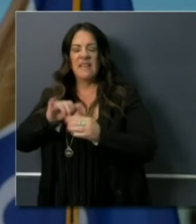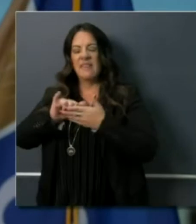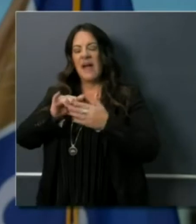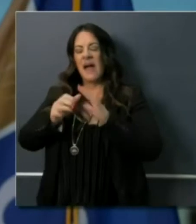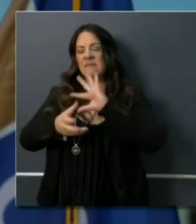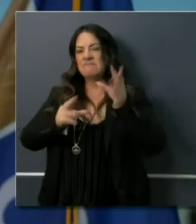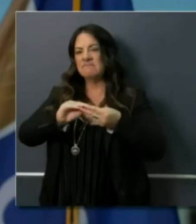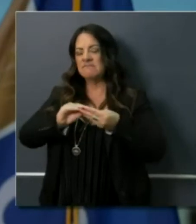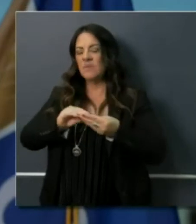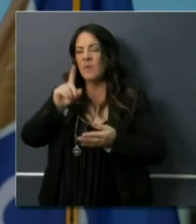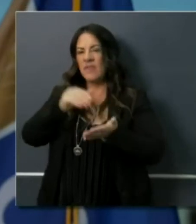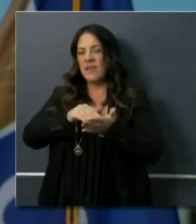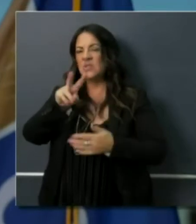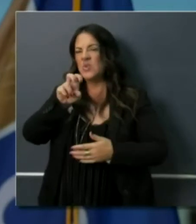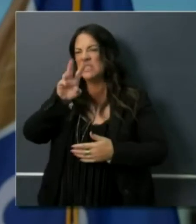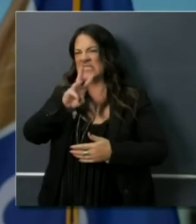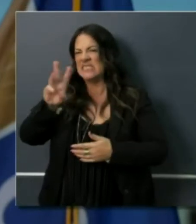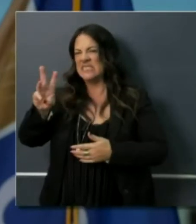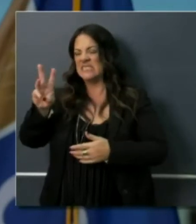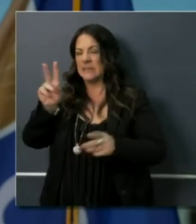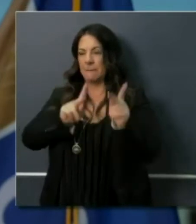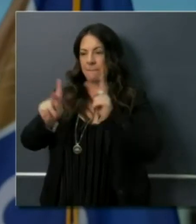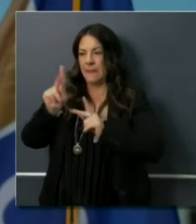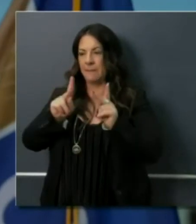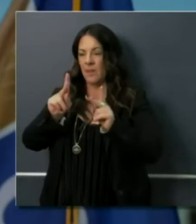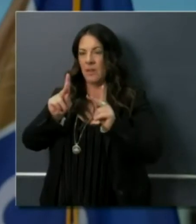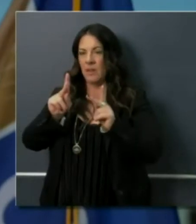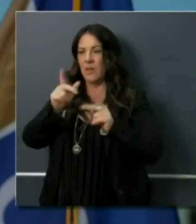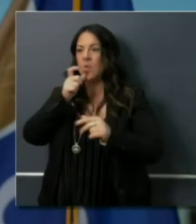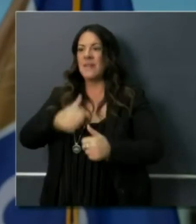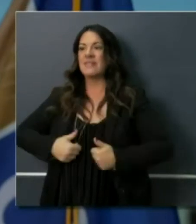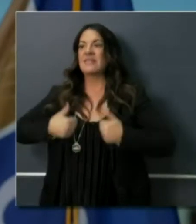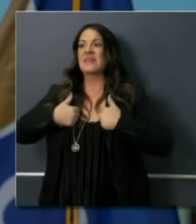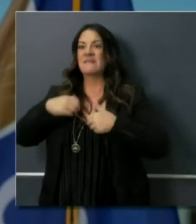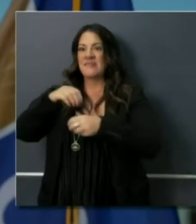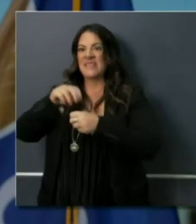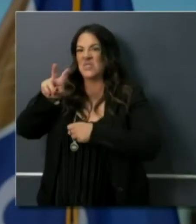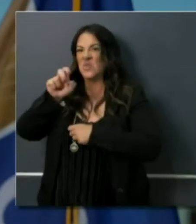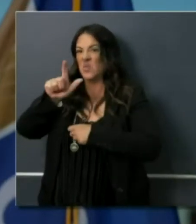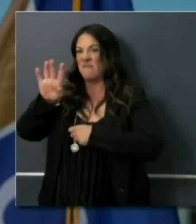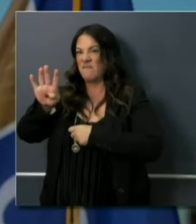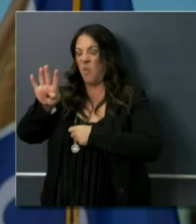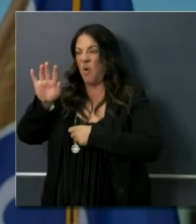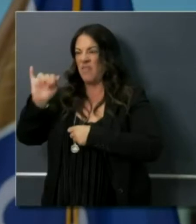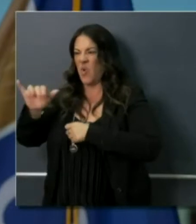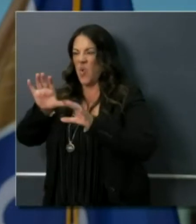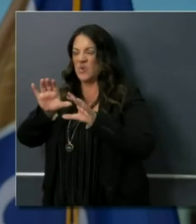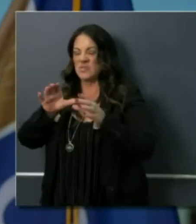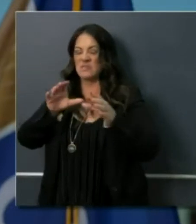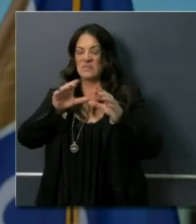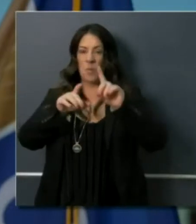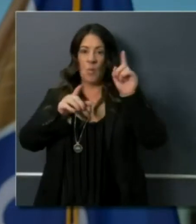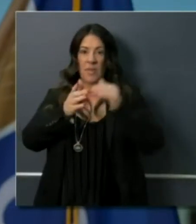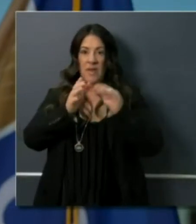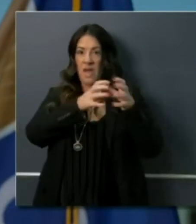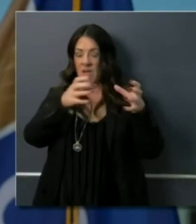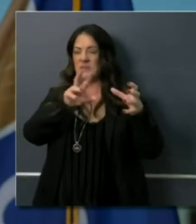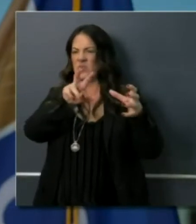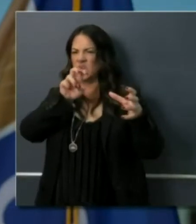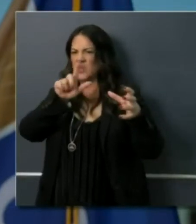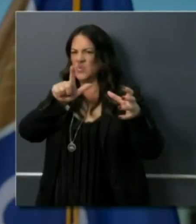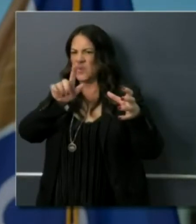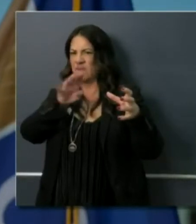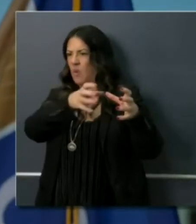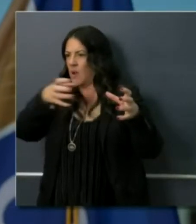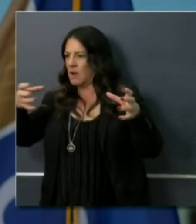1,266 individuals in those 1,224 facilities. So that's a focused area of this administration,